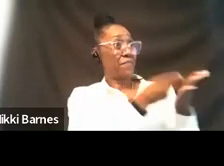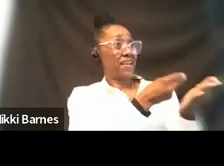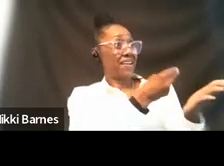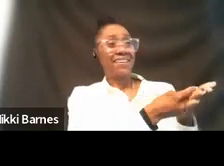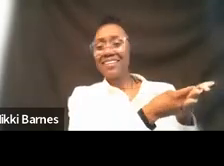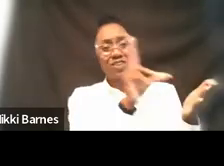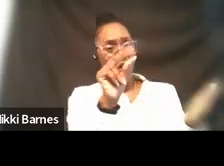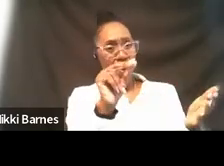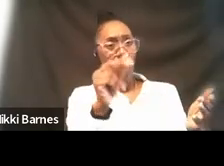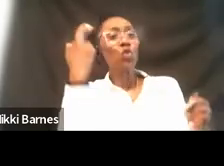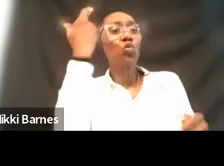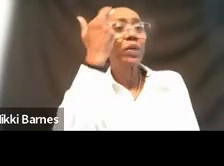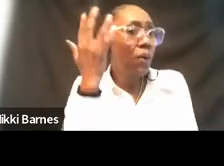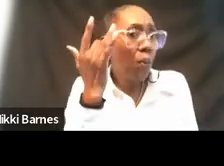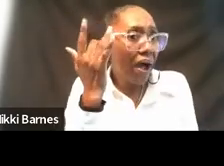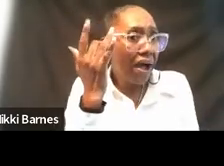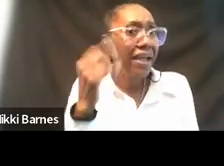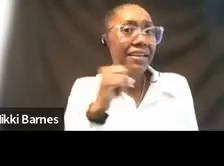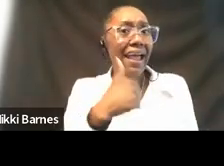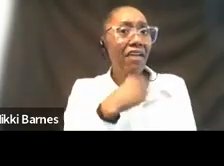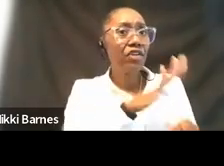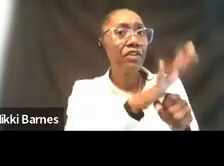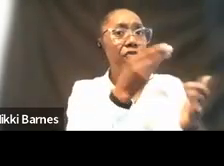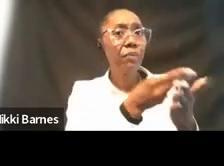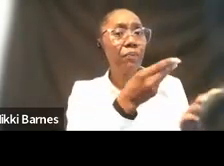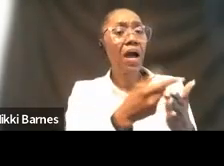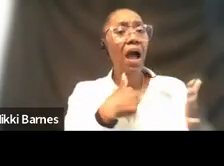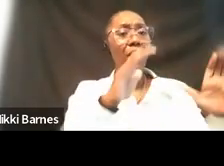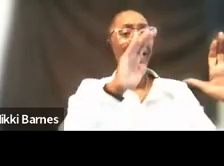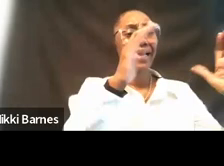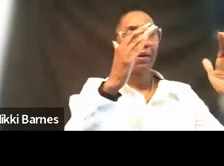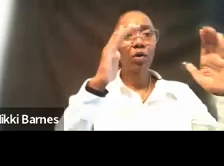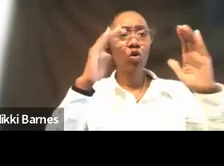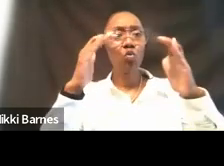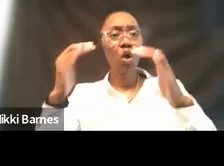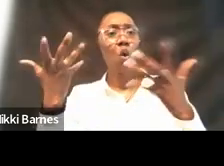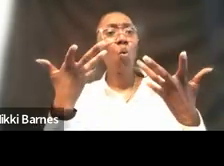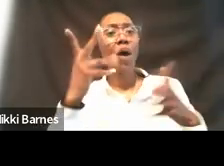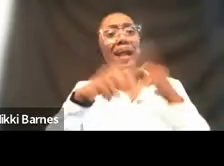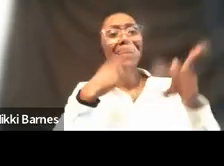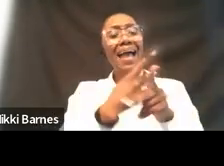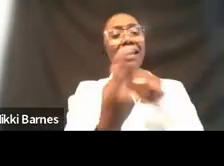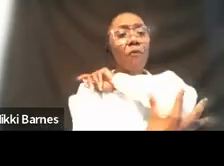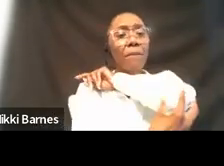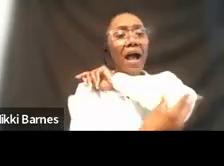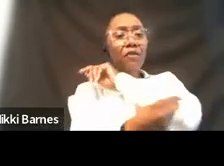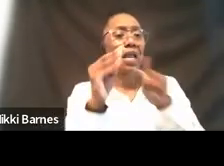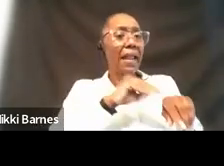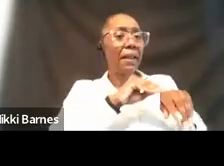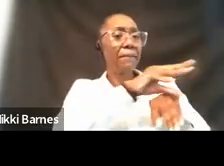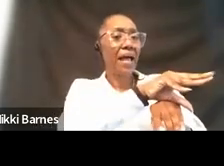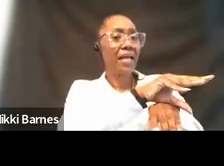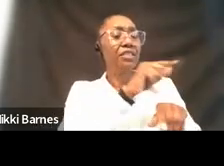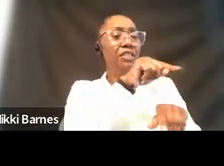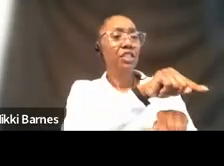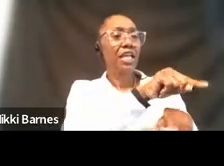money. Secondly, I want us to be able to categorize which type of poverty impacts the children in certain geographical areas the